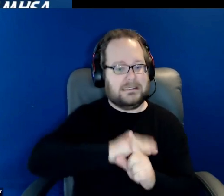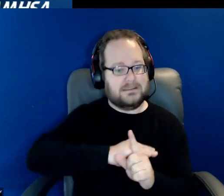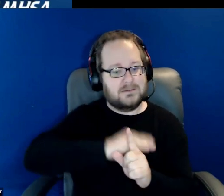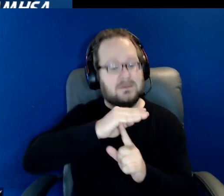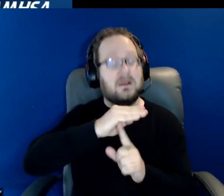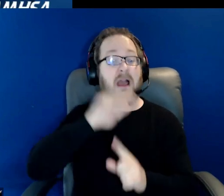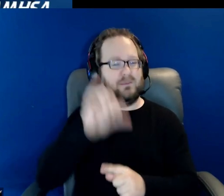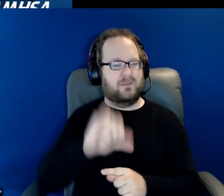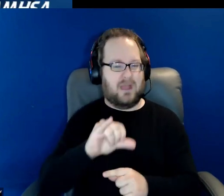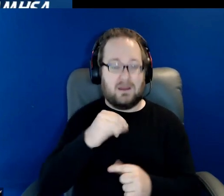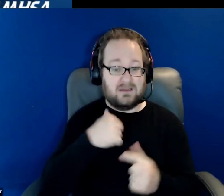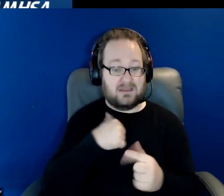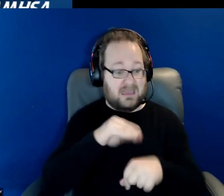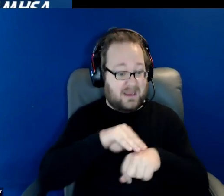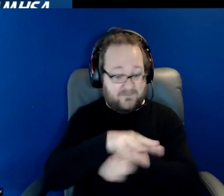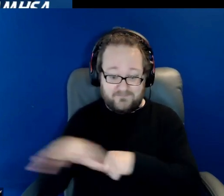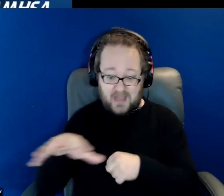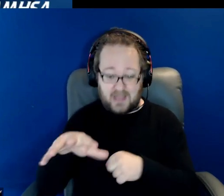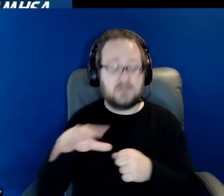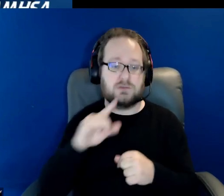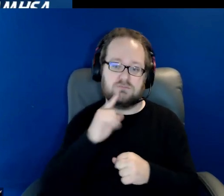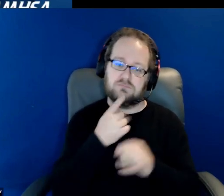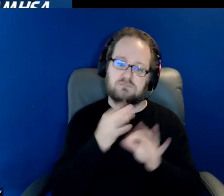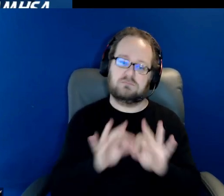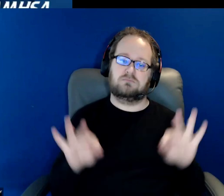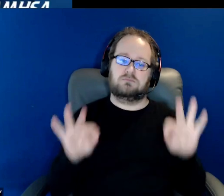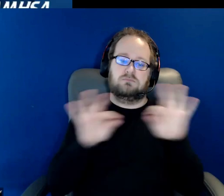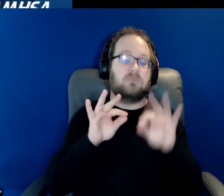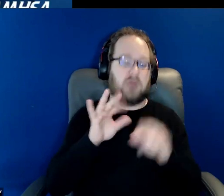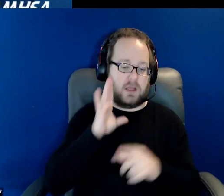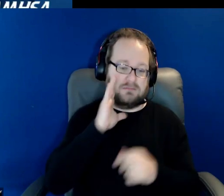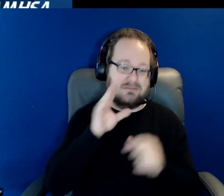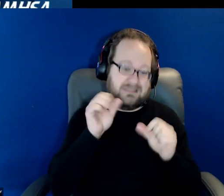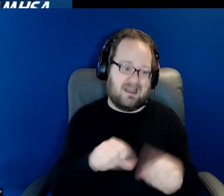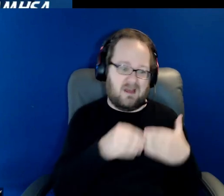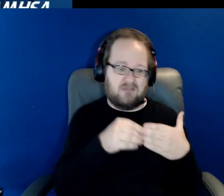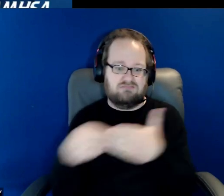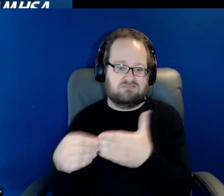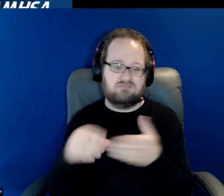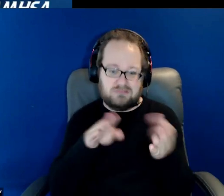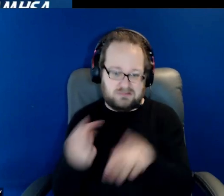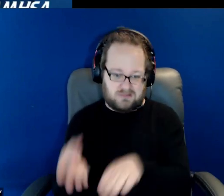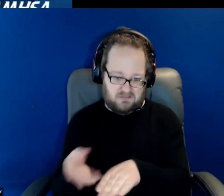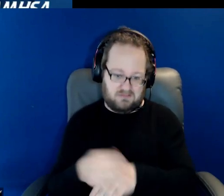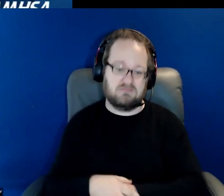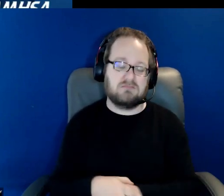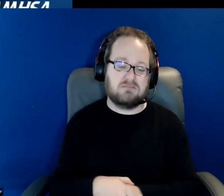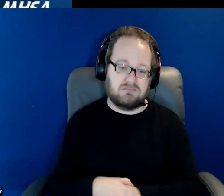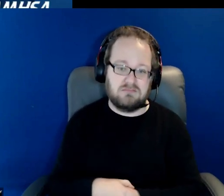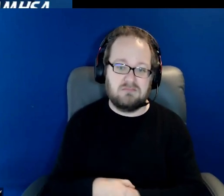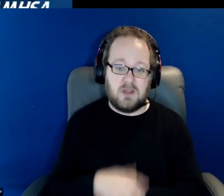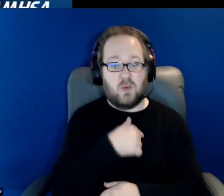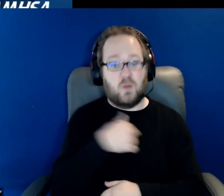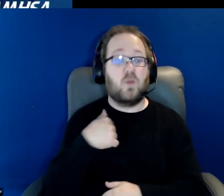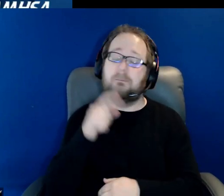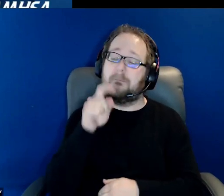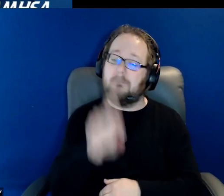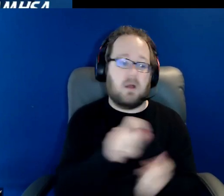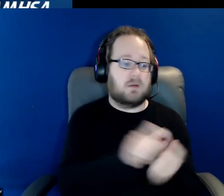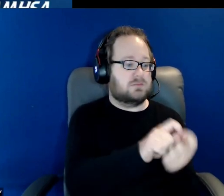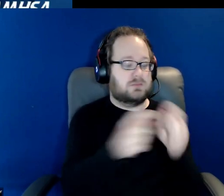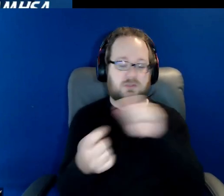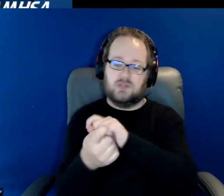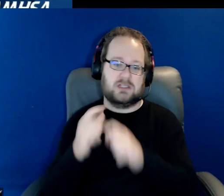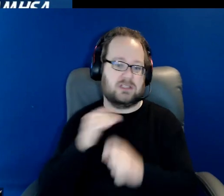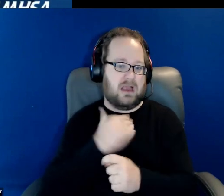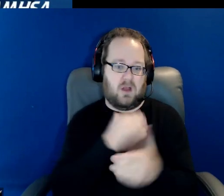are immediate and deadly. This requires that we have a massive shift in public health messaging and awareness immediately,